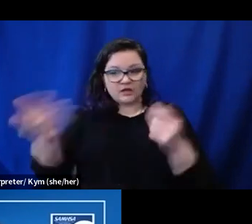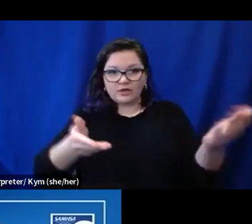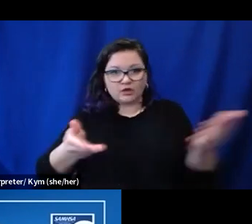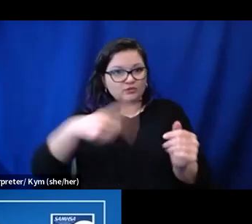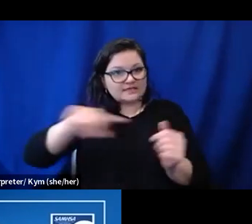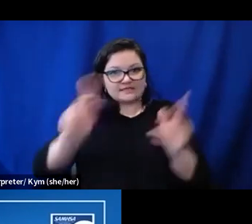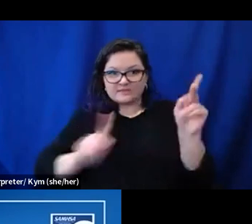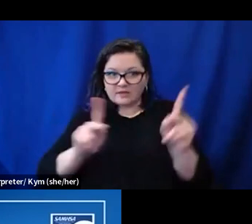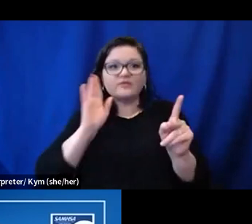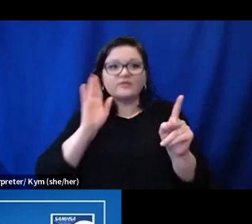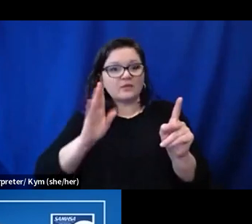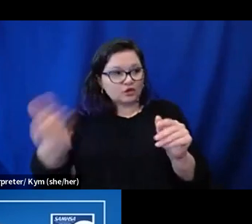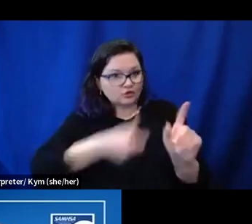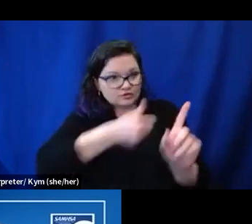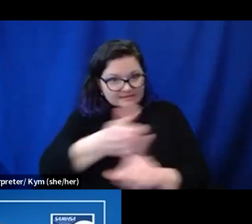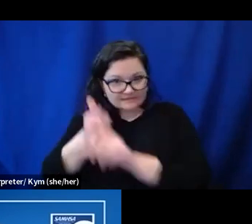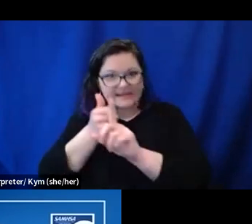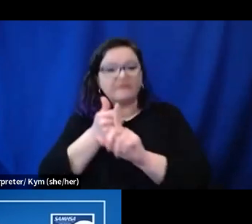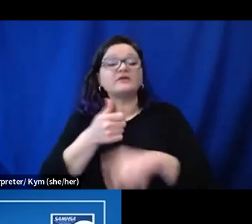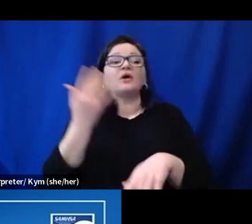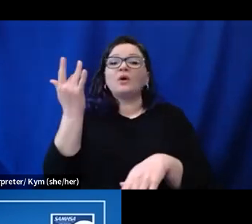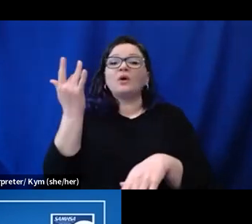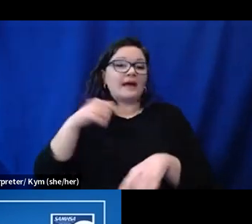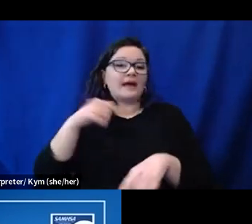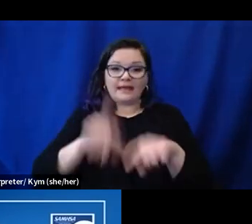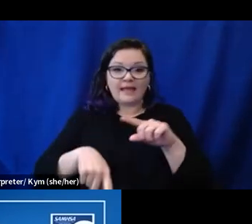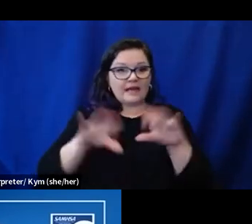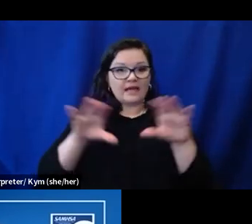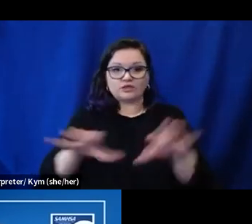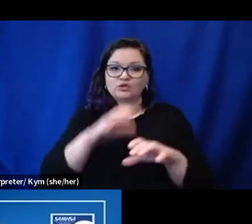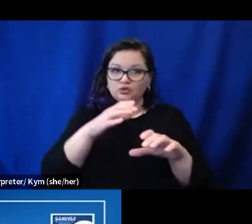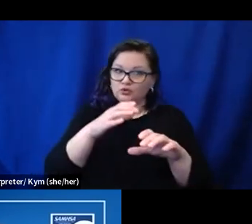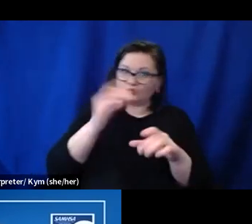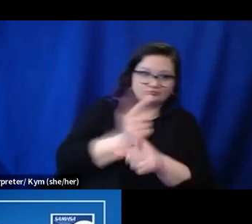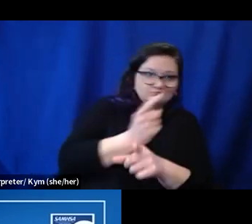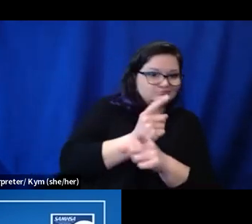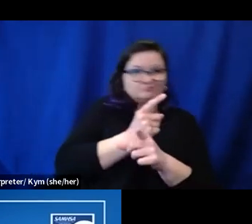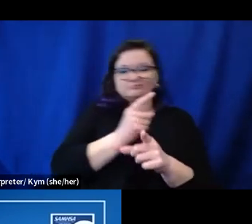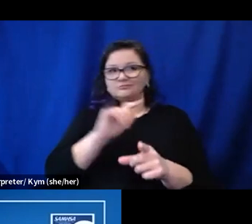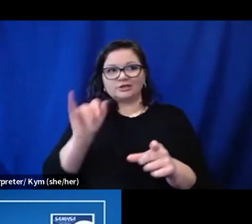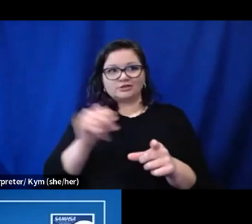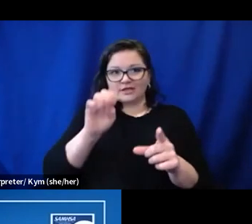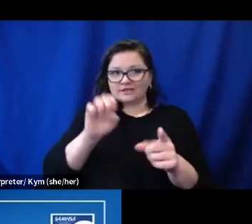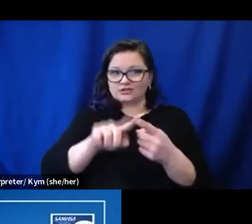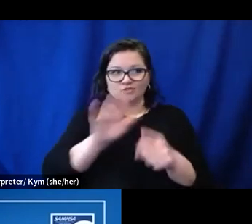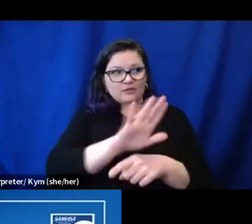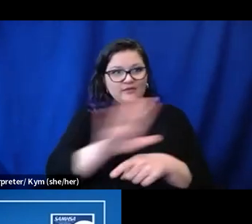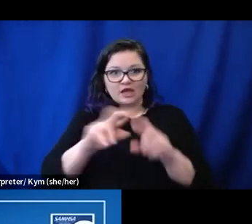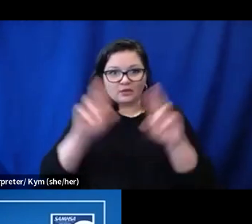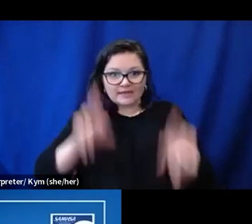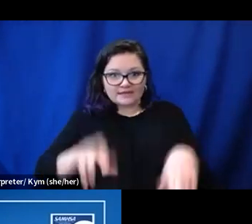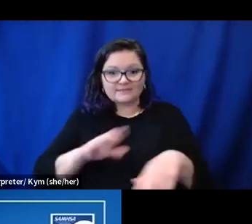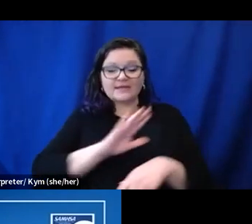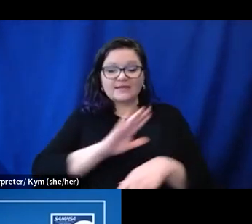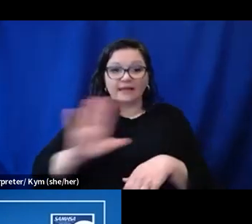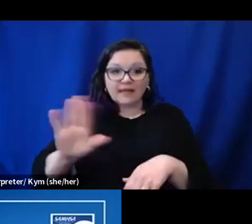I'm going to allow them to do it themselves because I cannot do justice to their resumes. These resumes are